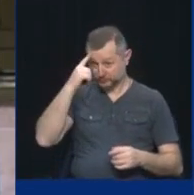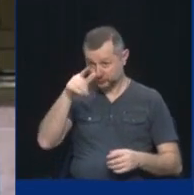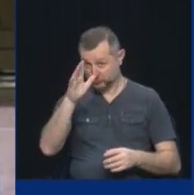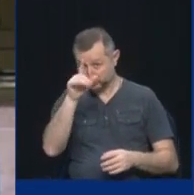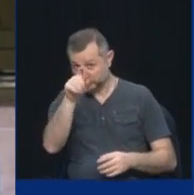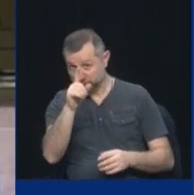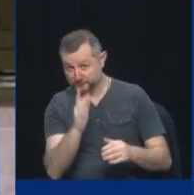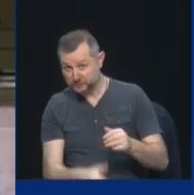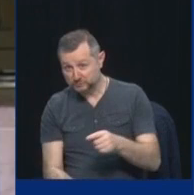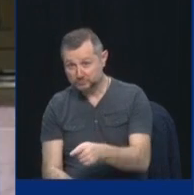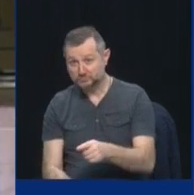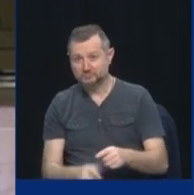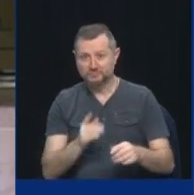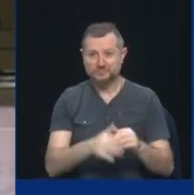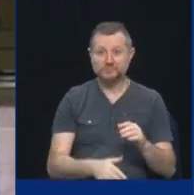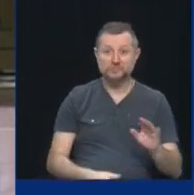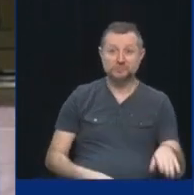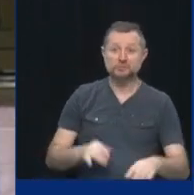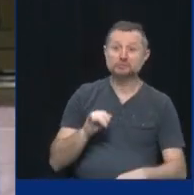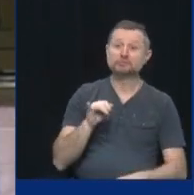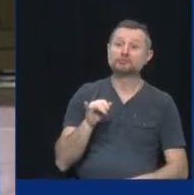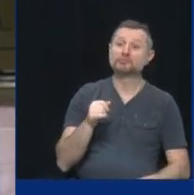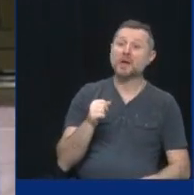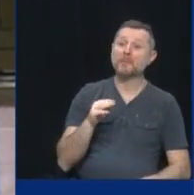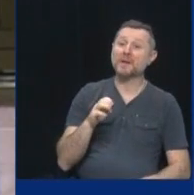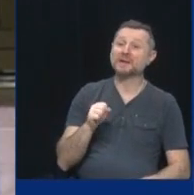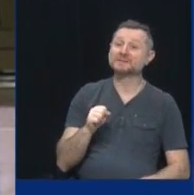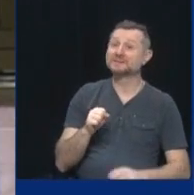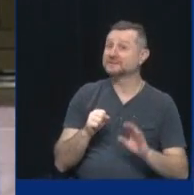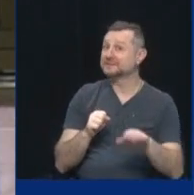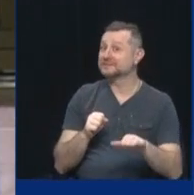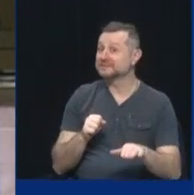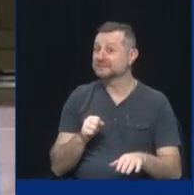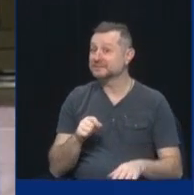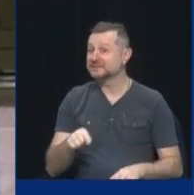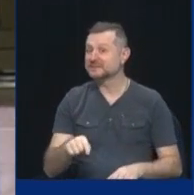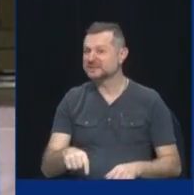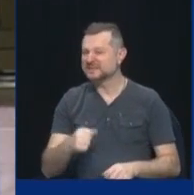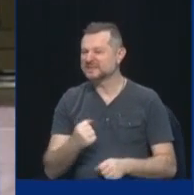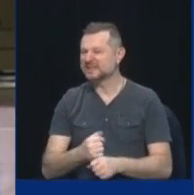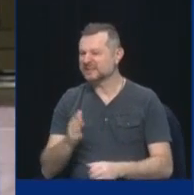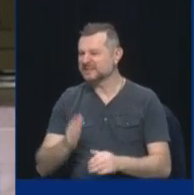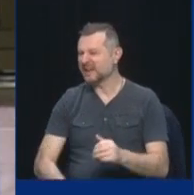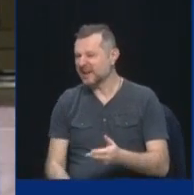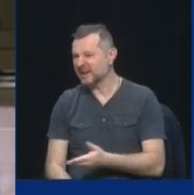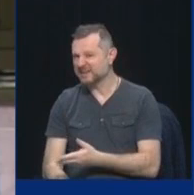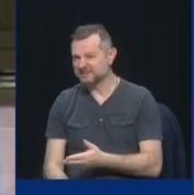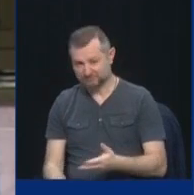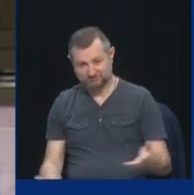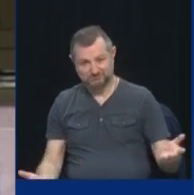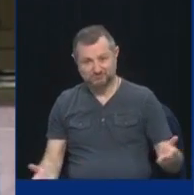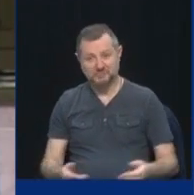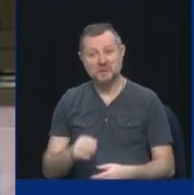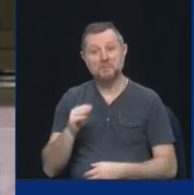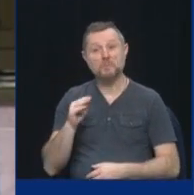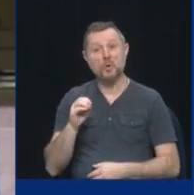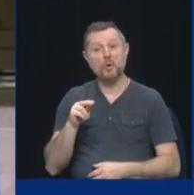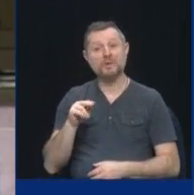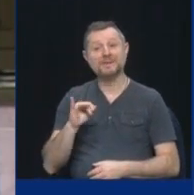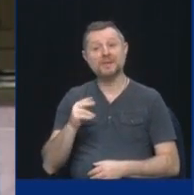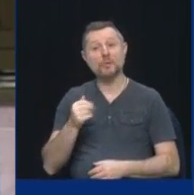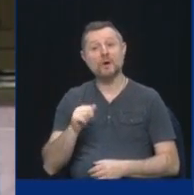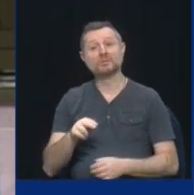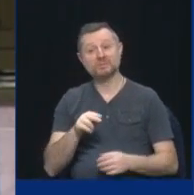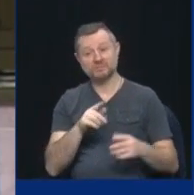James, we're getting it done. We're getting it done. We got Moynihan done, and we're getting this